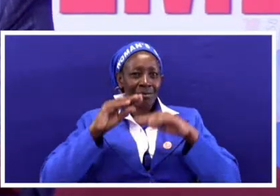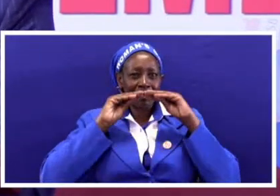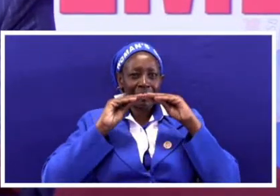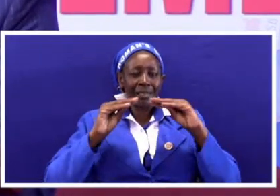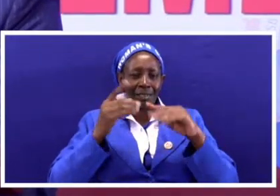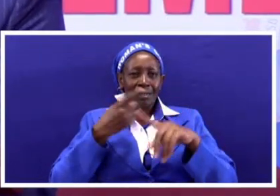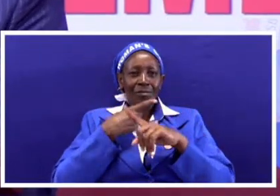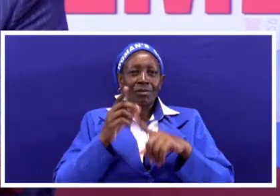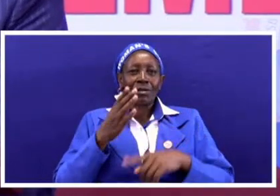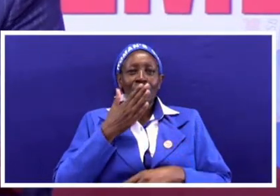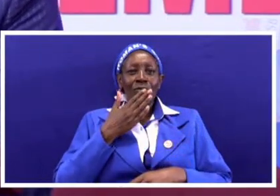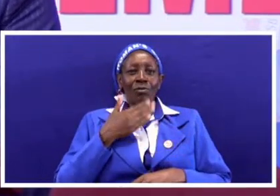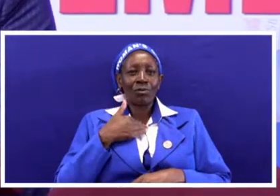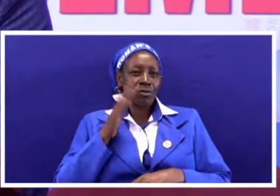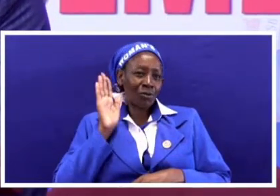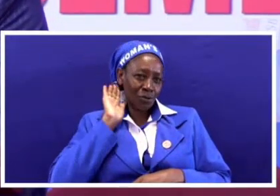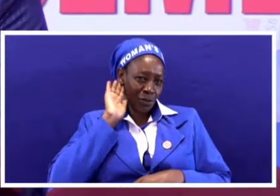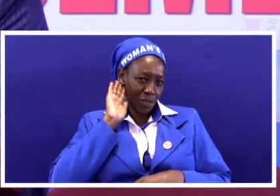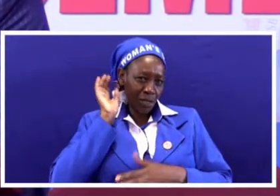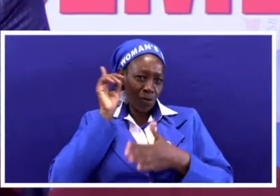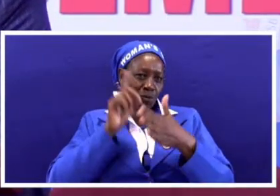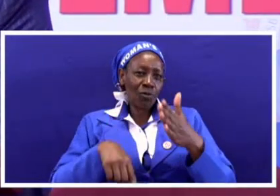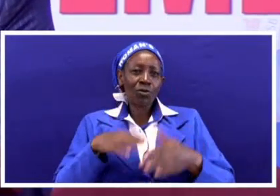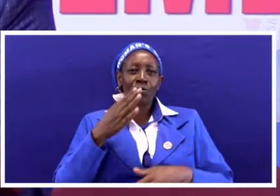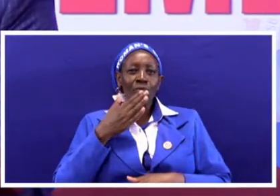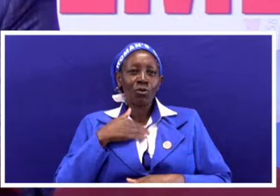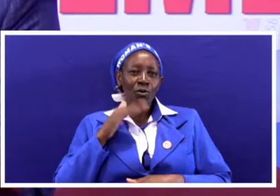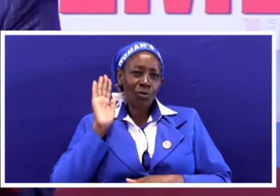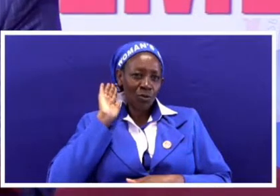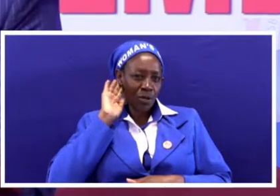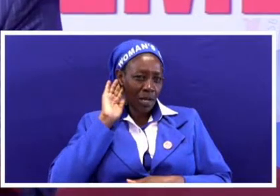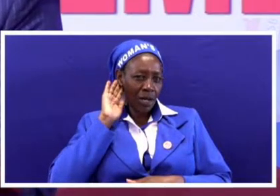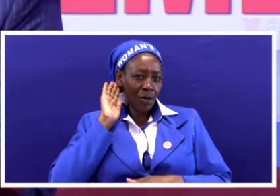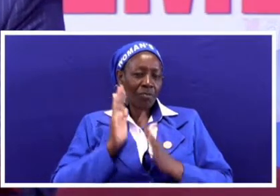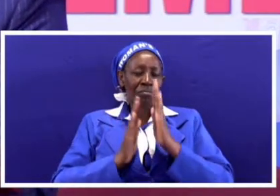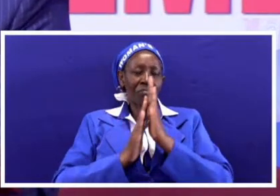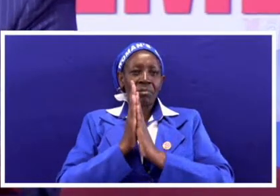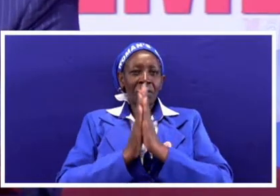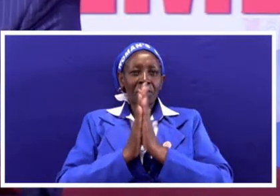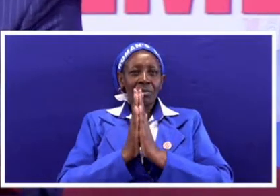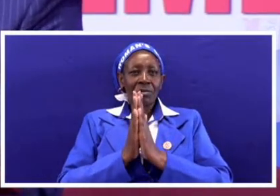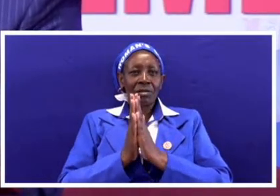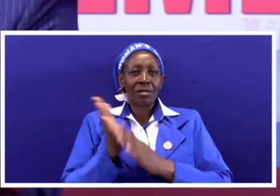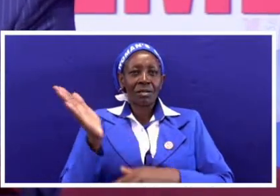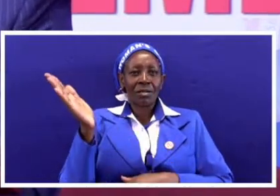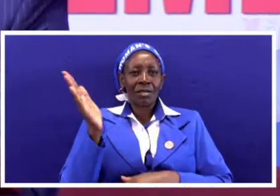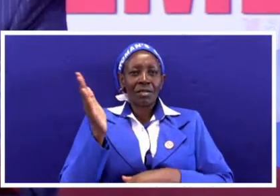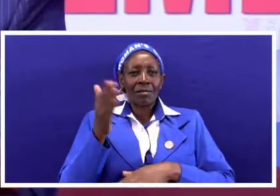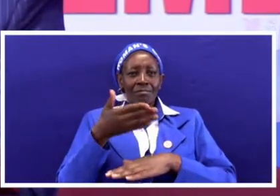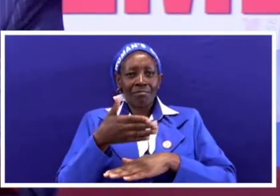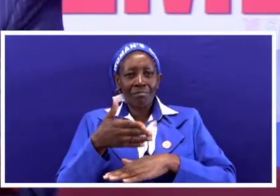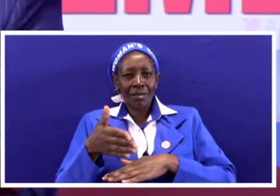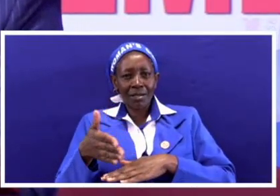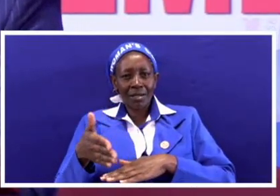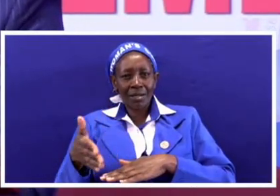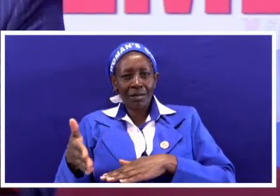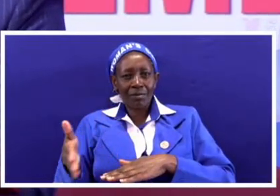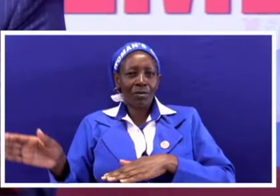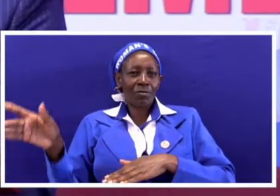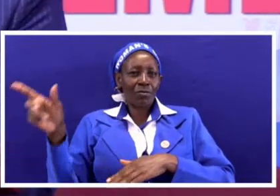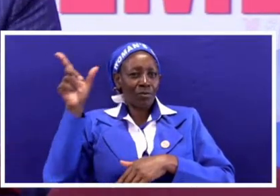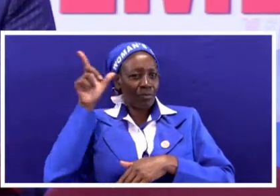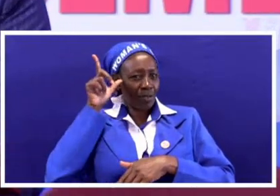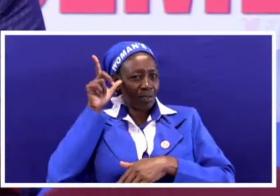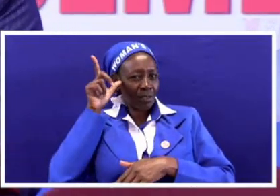themselves teachers to suit their own passions, and will turn away from listening to the truth